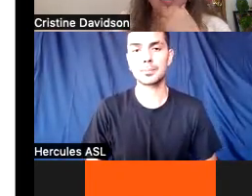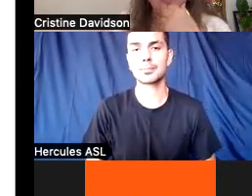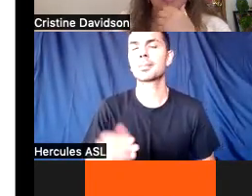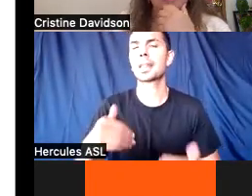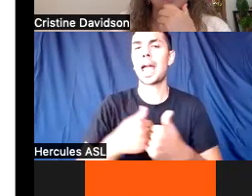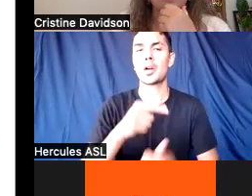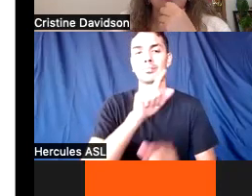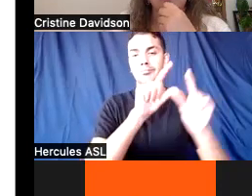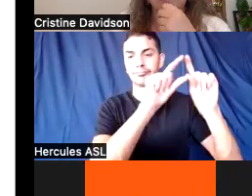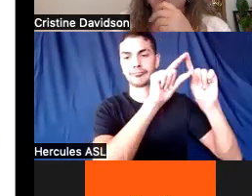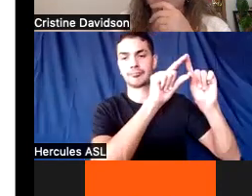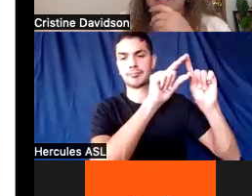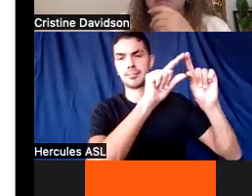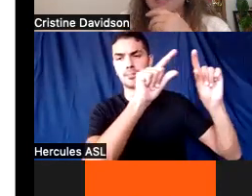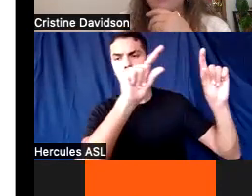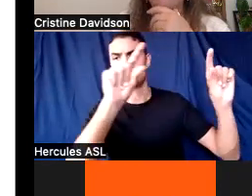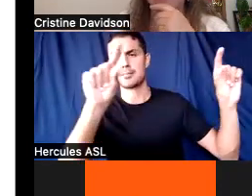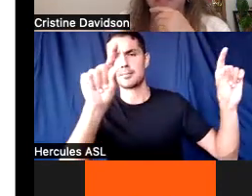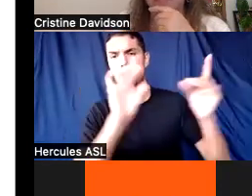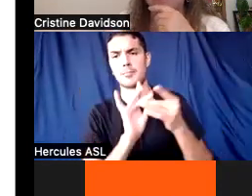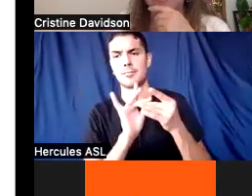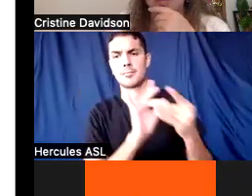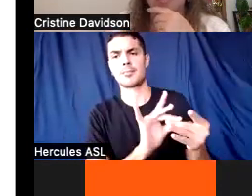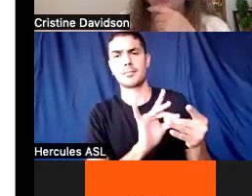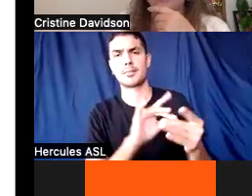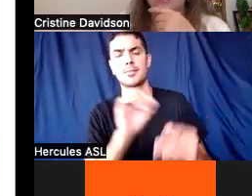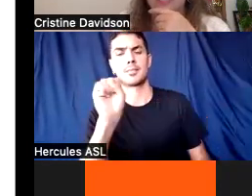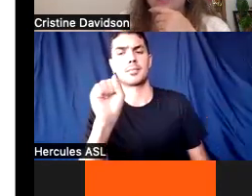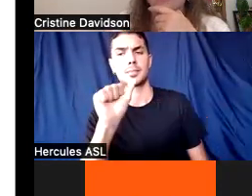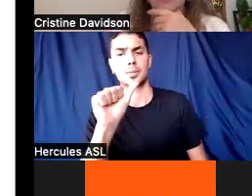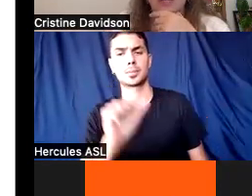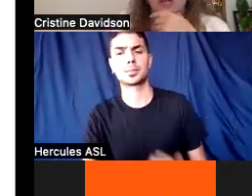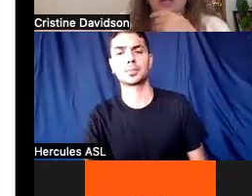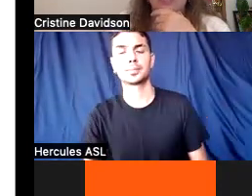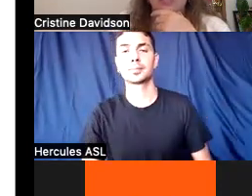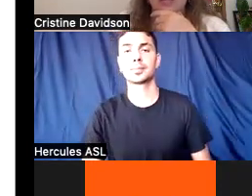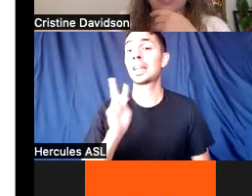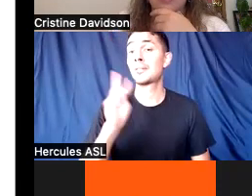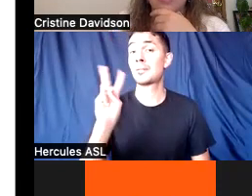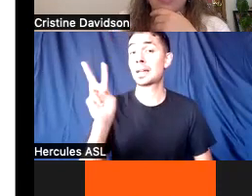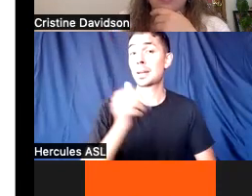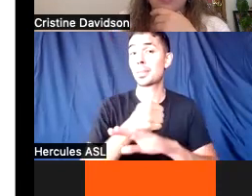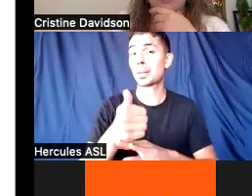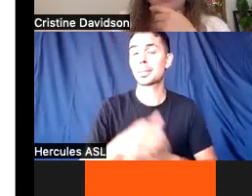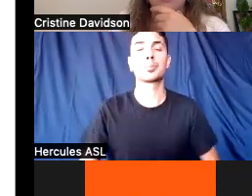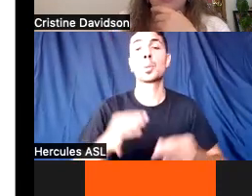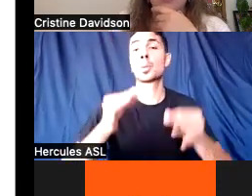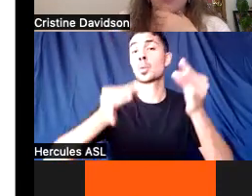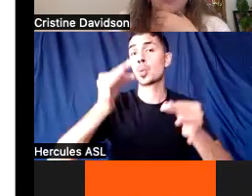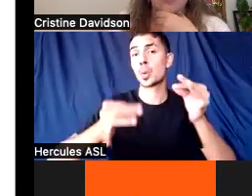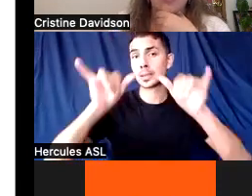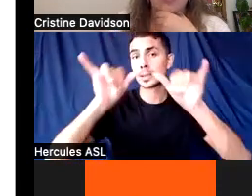sexual assault survivors? Victim blaming, court system,